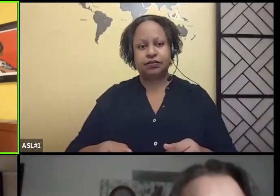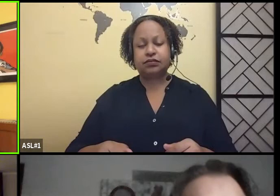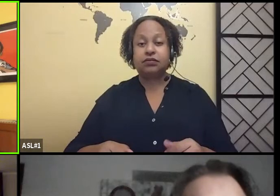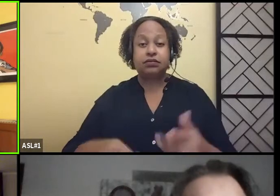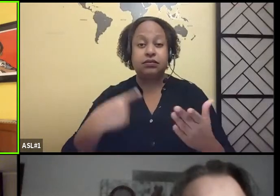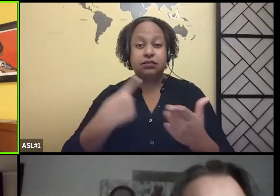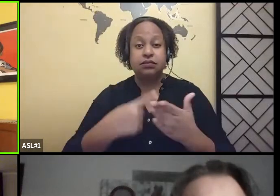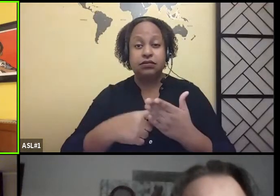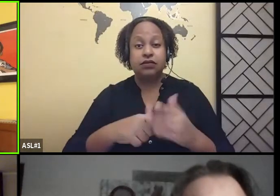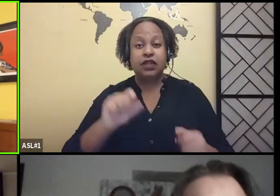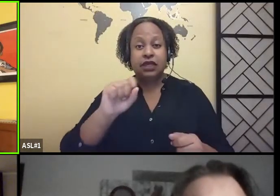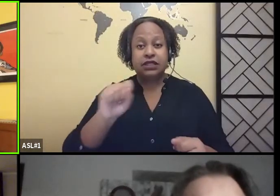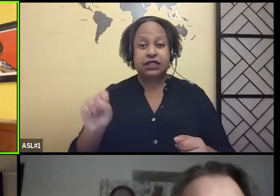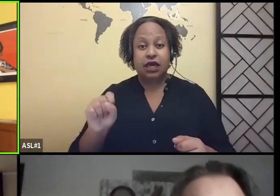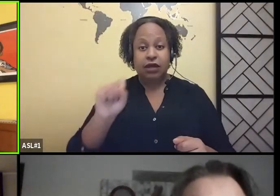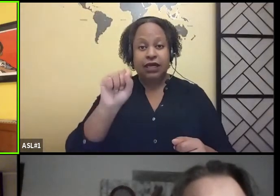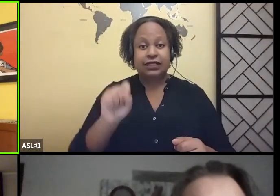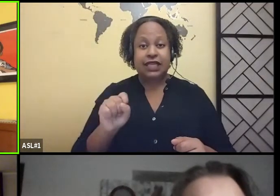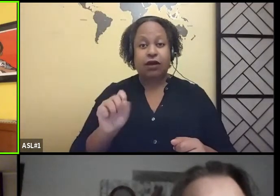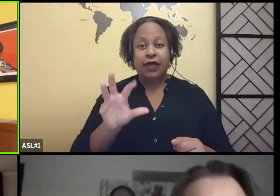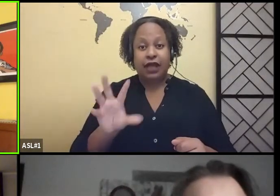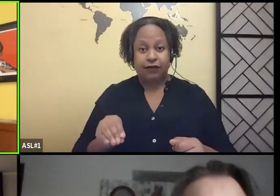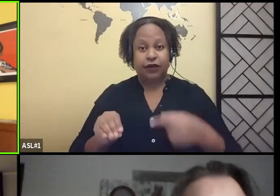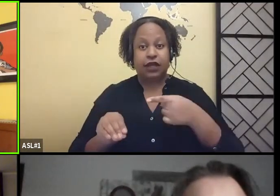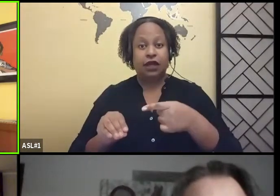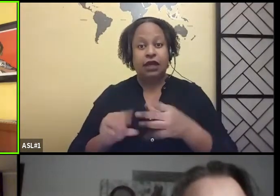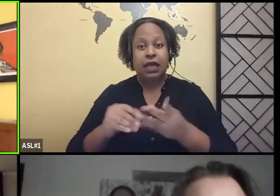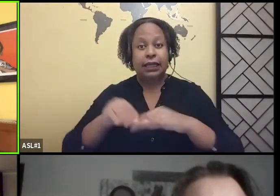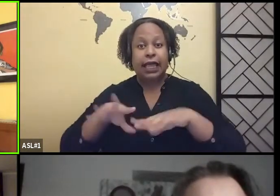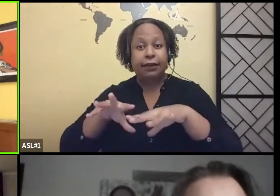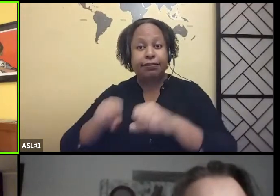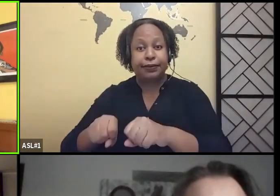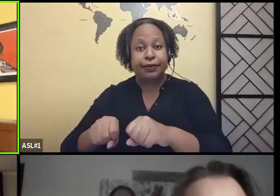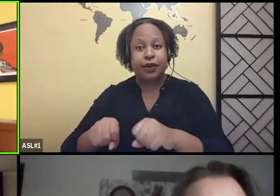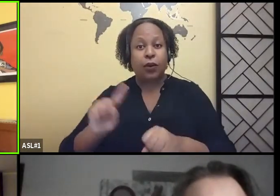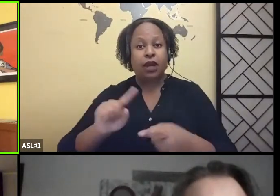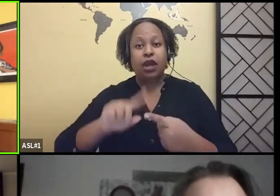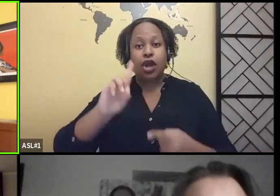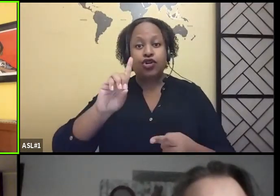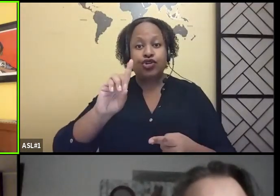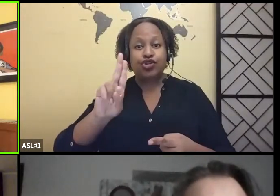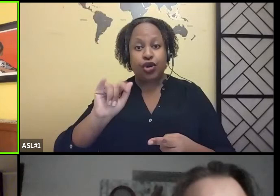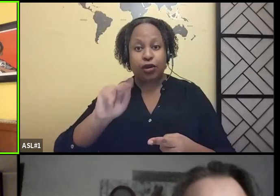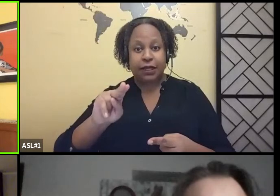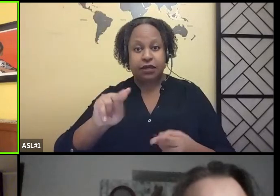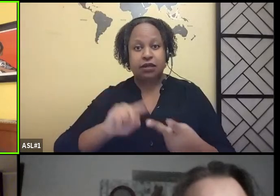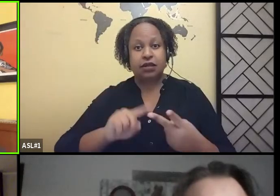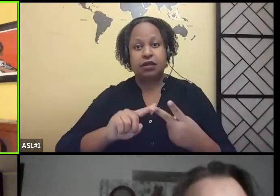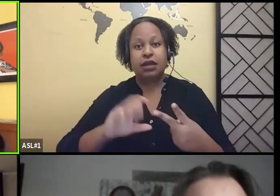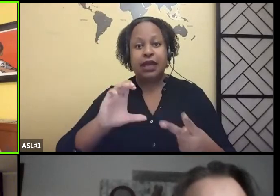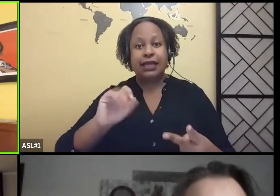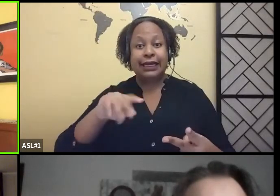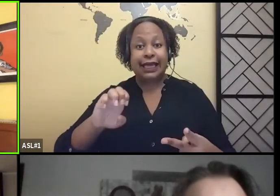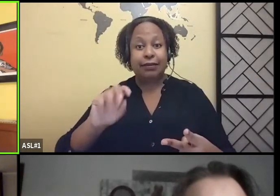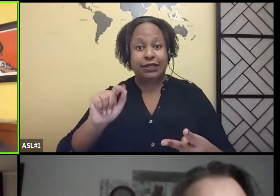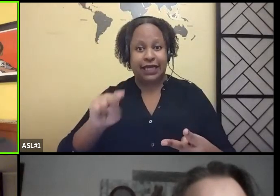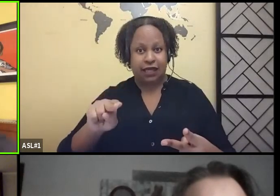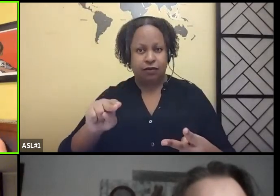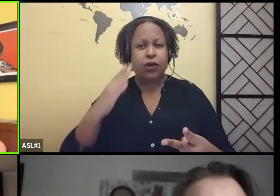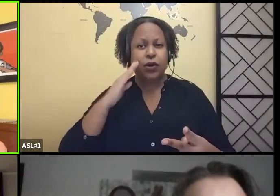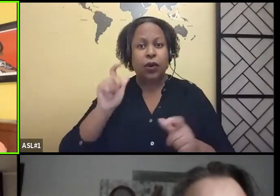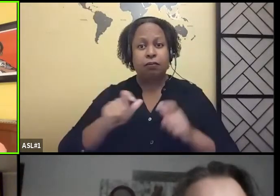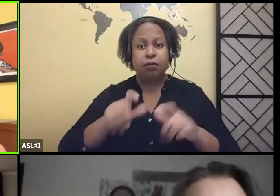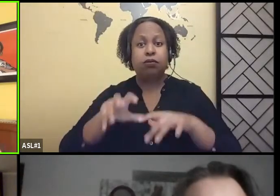occupations in South Africa, in Durban and in Cape Town. So as you know, people there have claimed land. They've